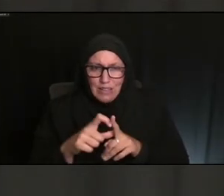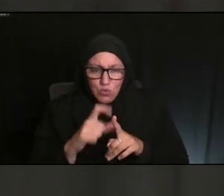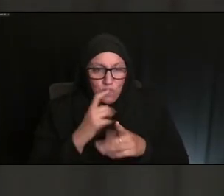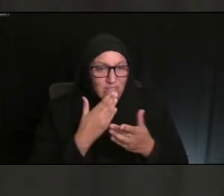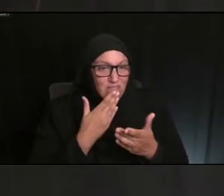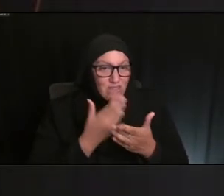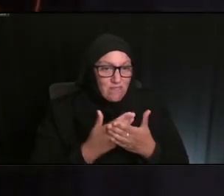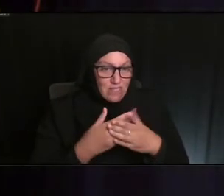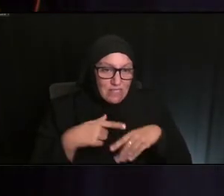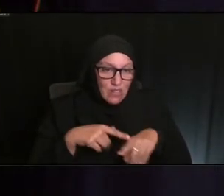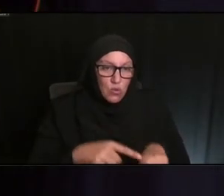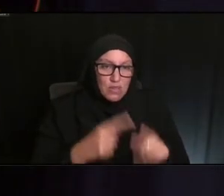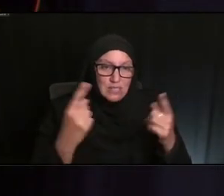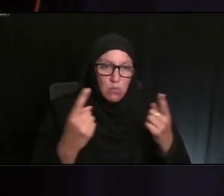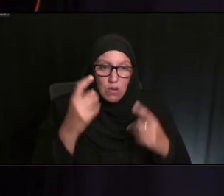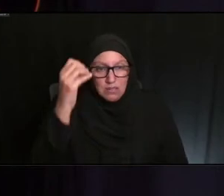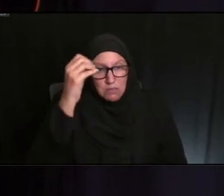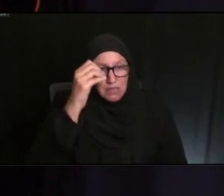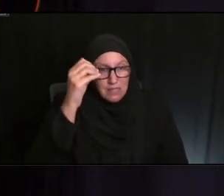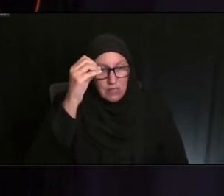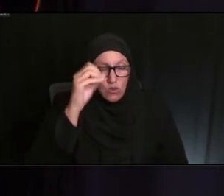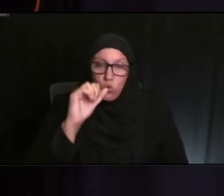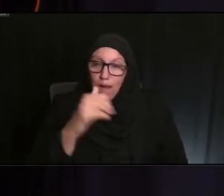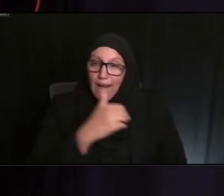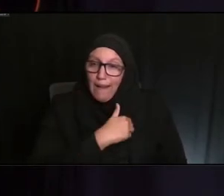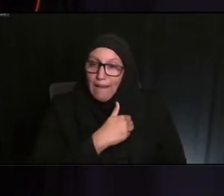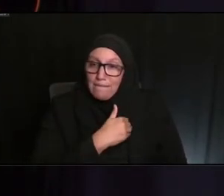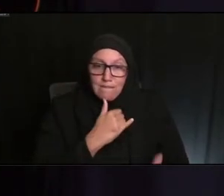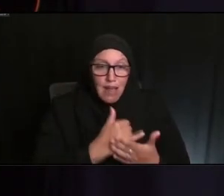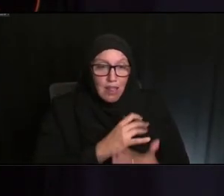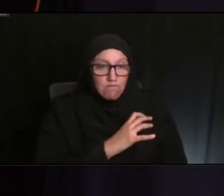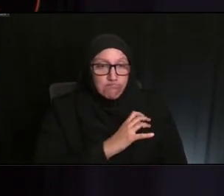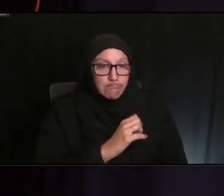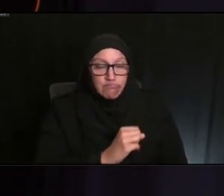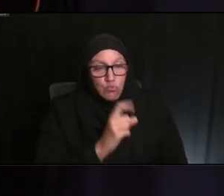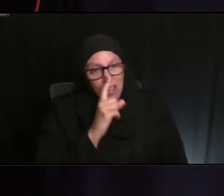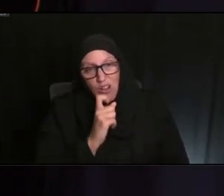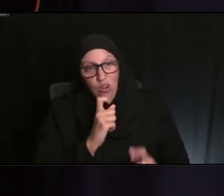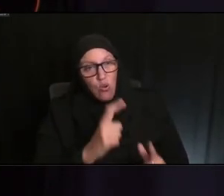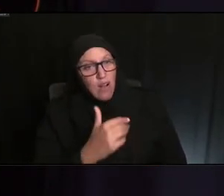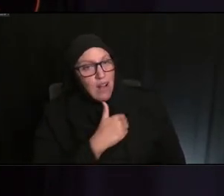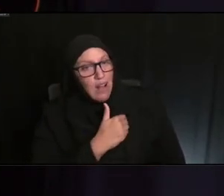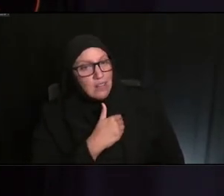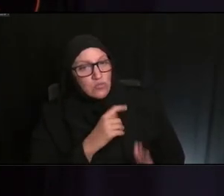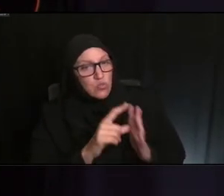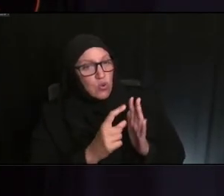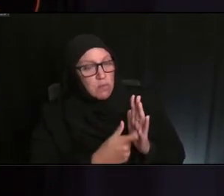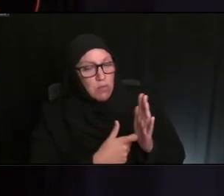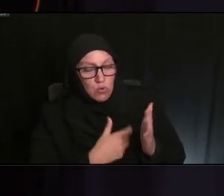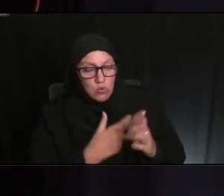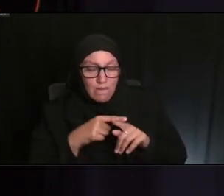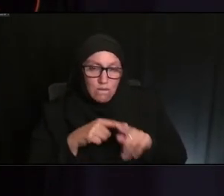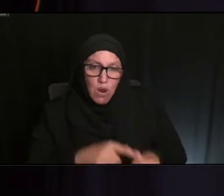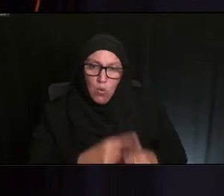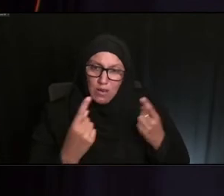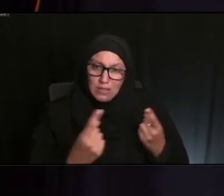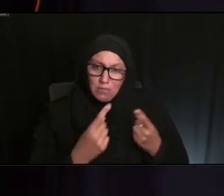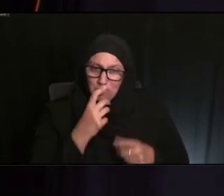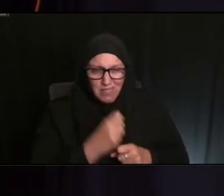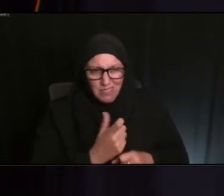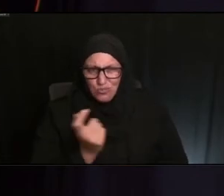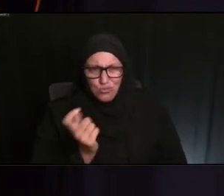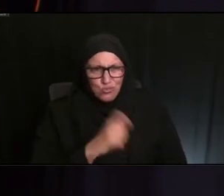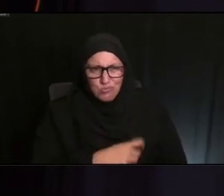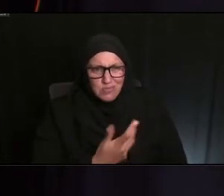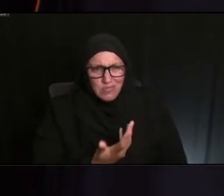If you can't, your heart fails, you can't go see a cardiologist, because that's also taqlid. The way that you're looking at